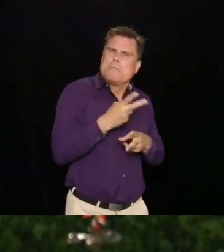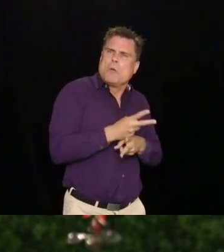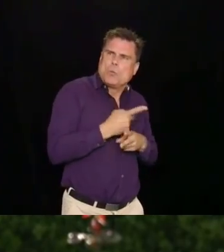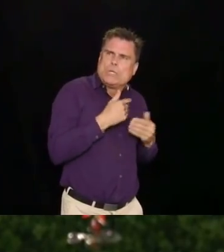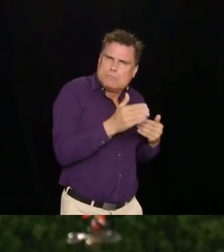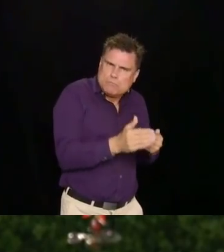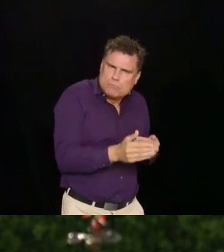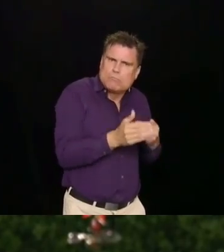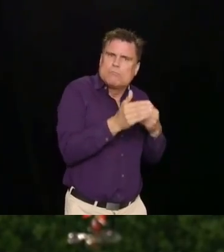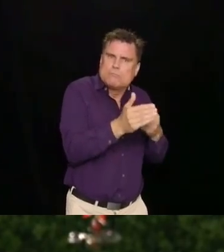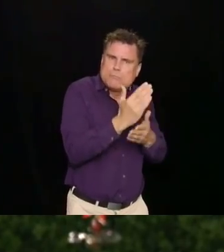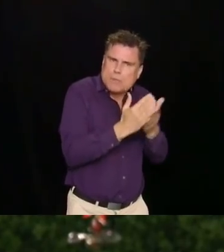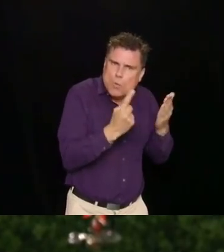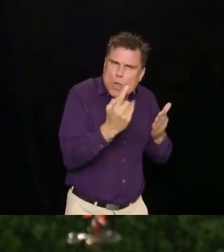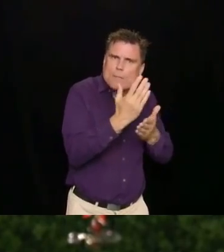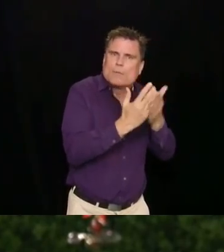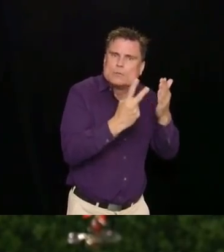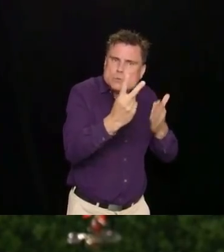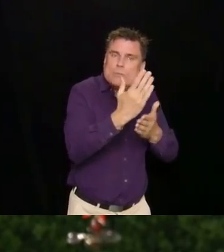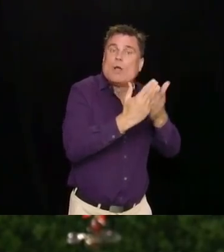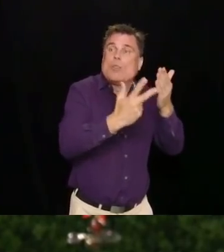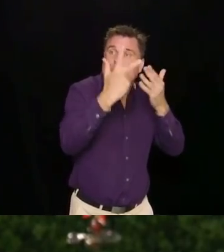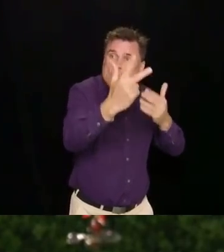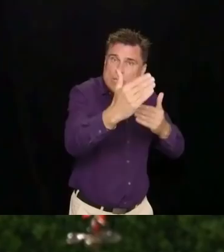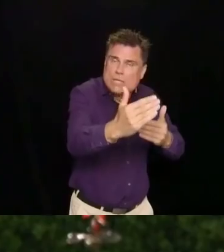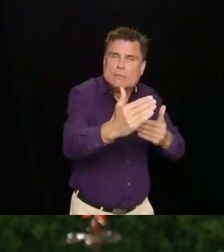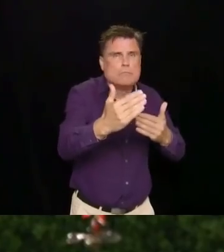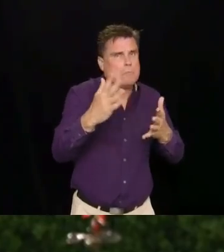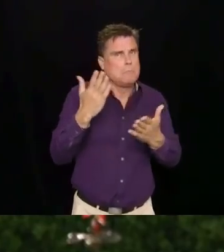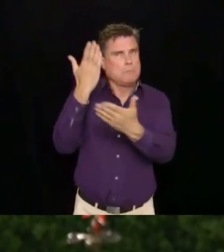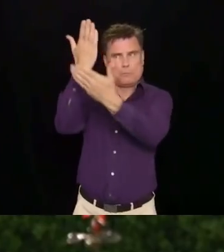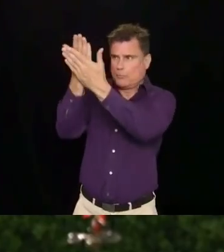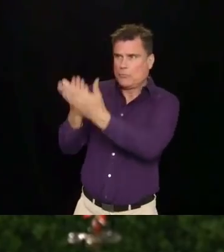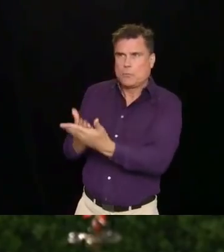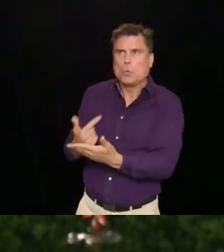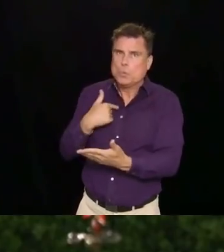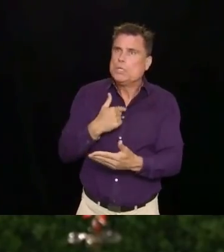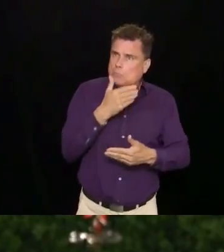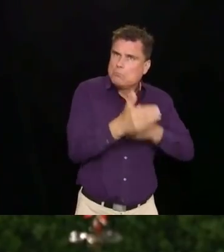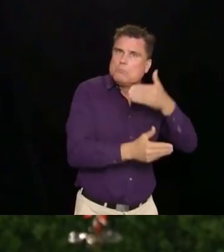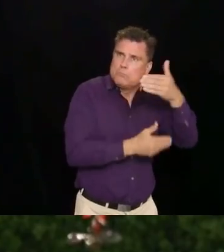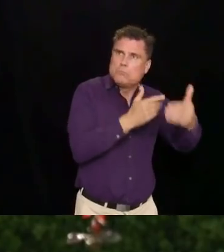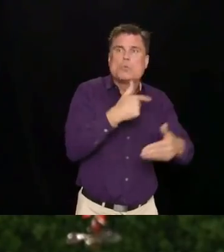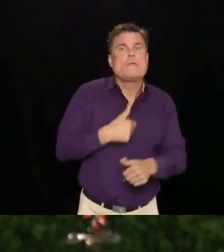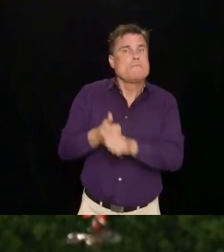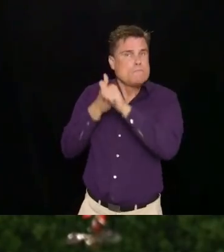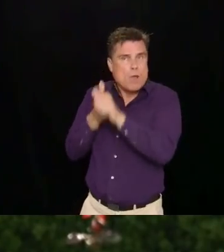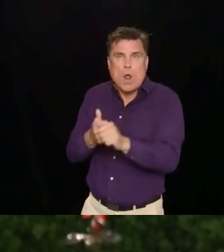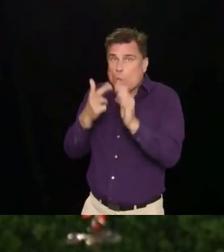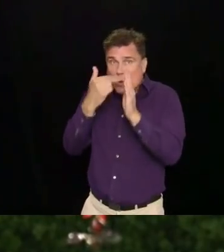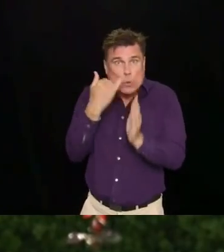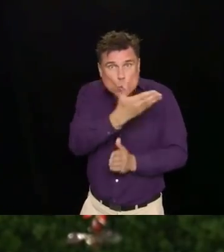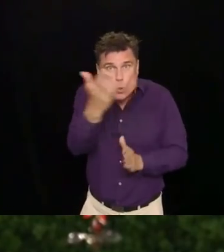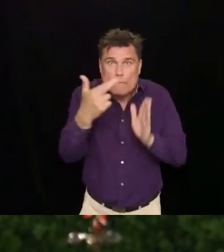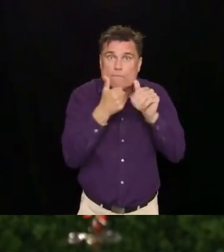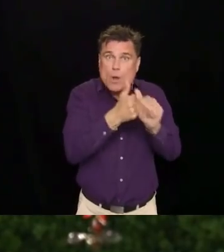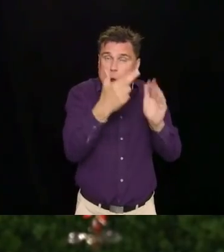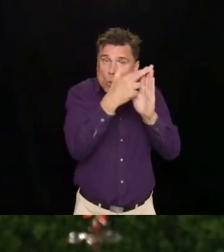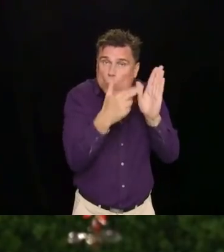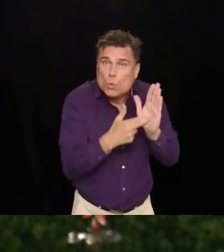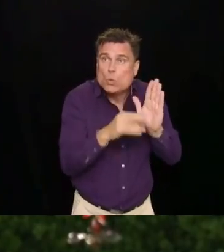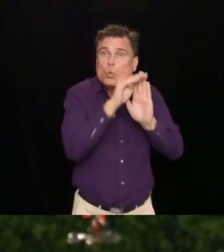how we're acting. And we're going to continue to follow that path. And if we follow the rules, if we see ourselves following the rules,